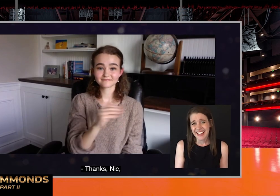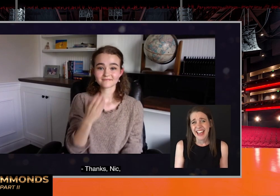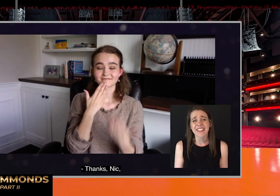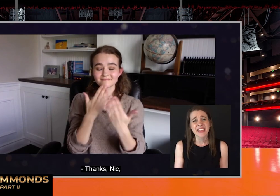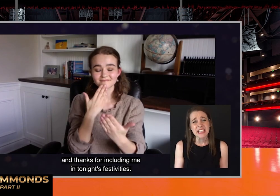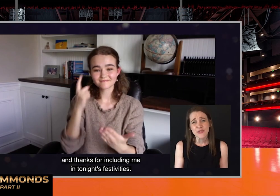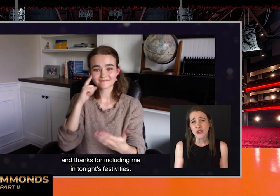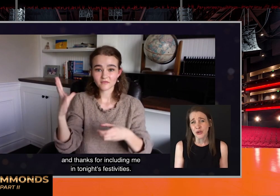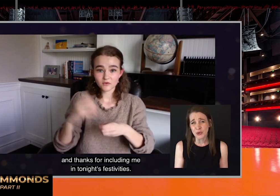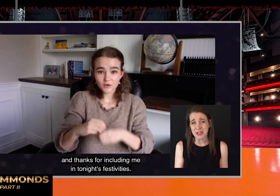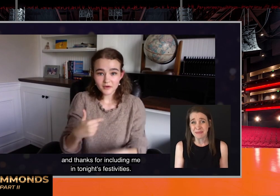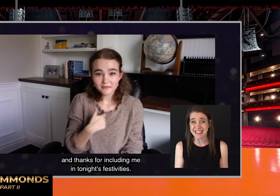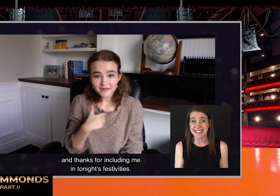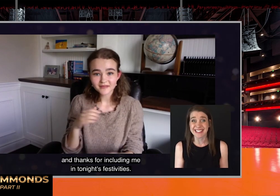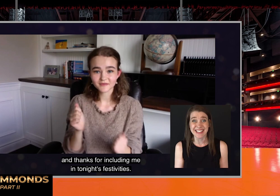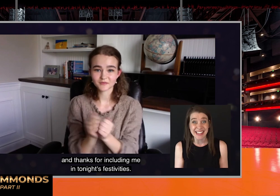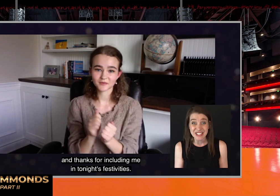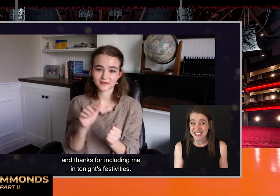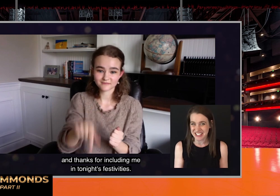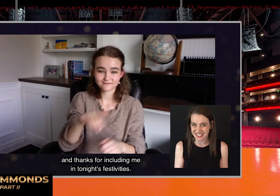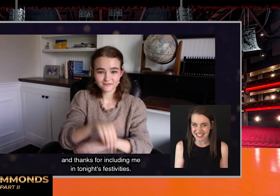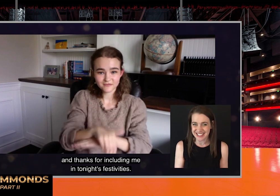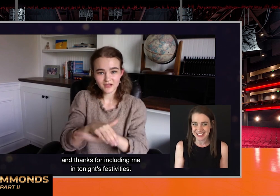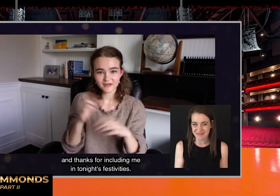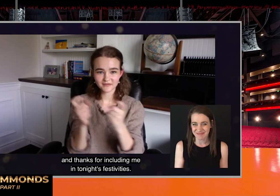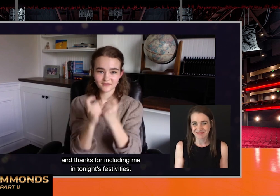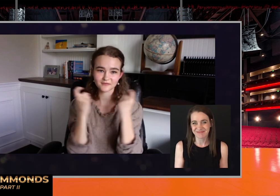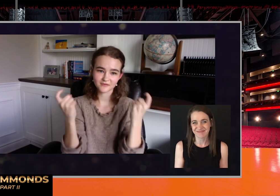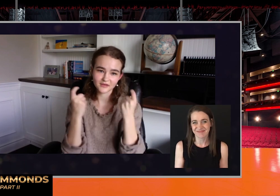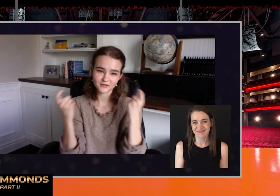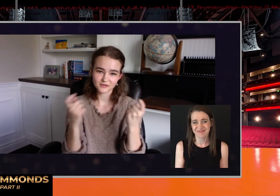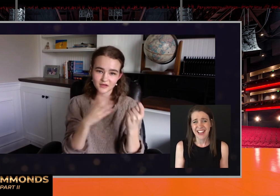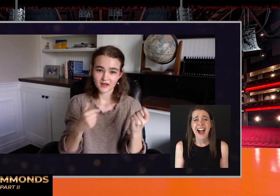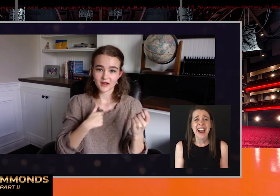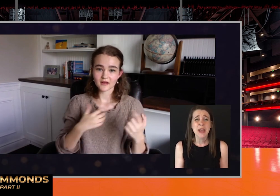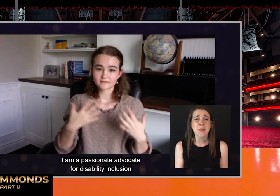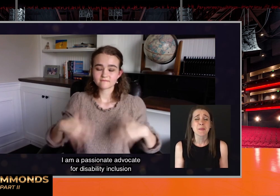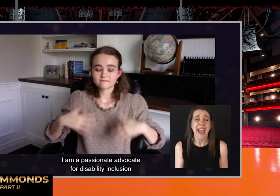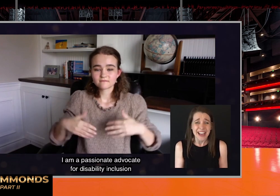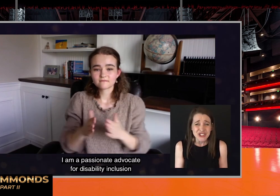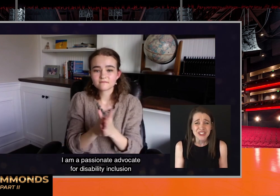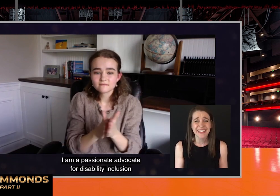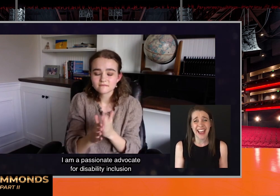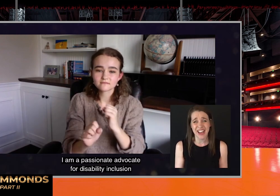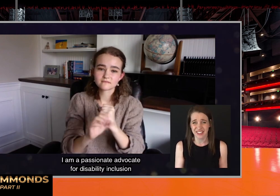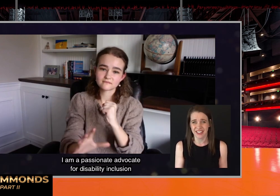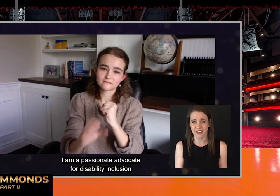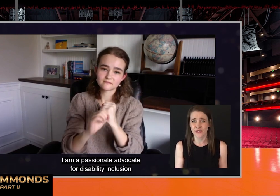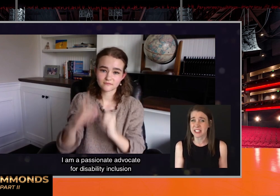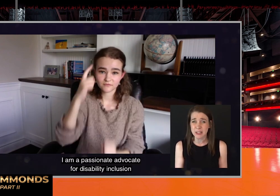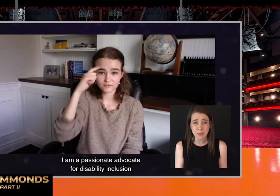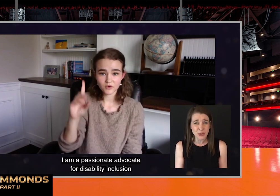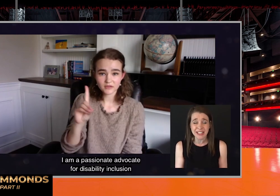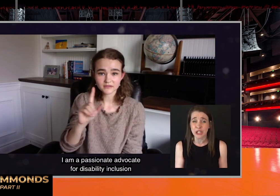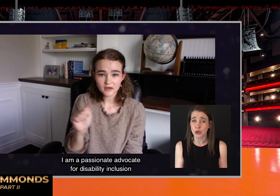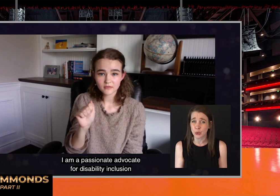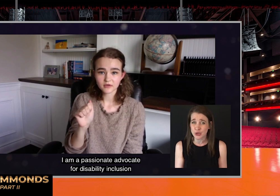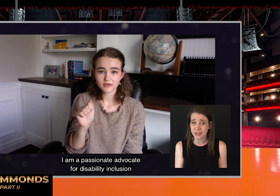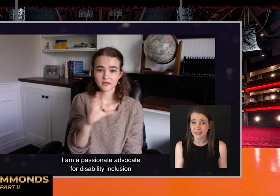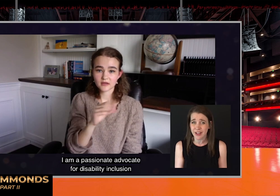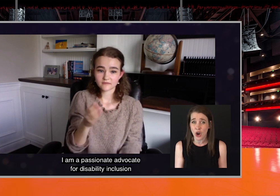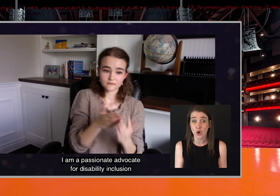Nick. And thanks for including me in tonight's festivities. I am a passionate advocate for